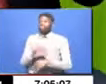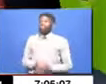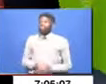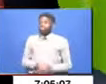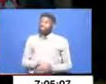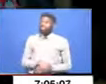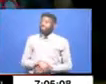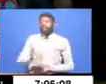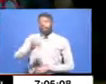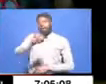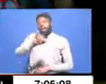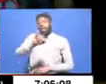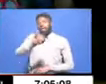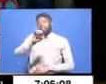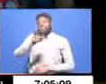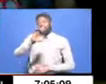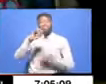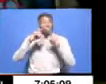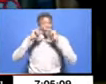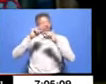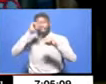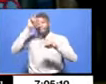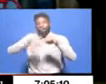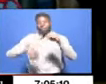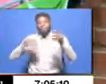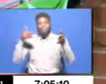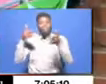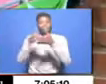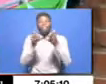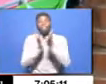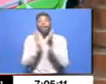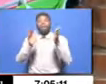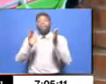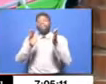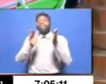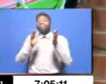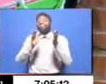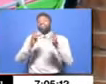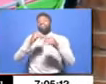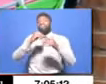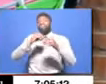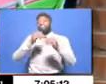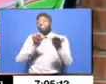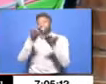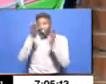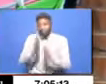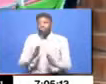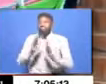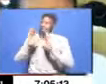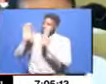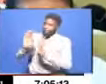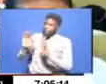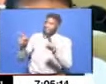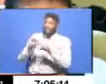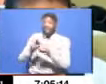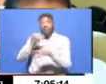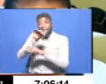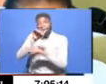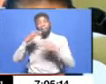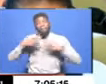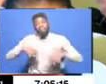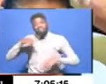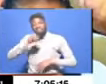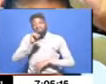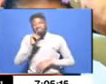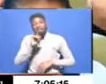inasema haina mamlaka ya kuwazuia watumishi wa umma kufanya kampeni na pia haitawazuia walio na maswali ya uadilifu kugombea nyadhifa za